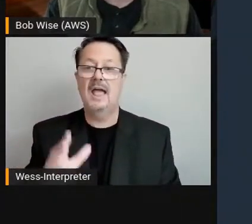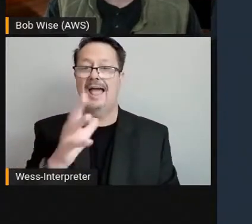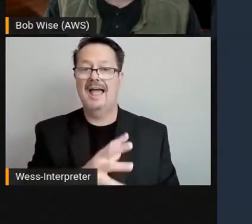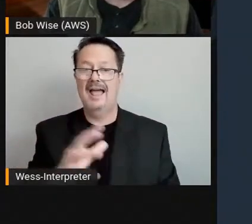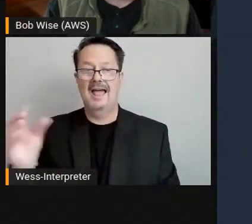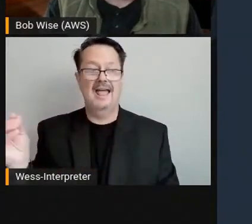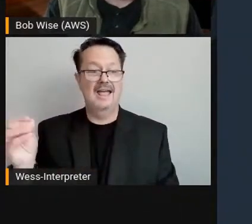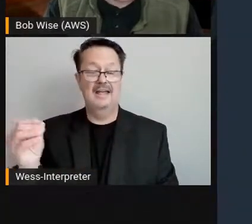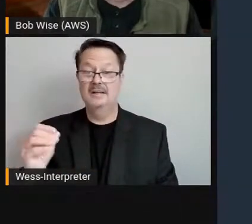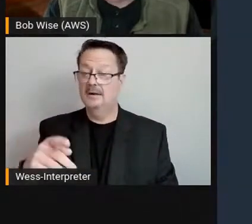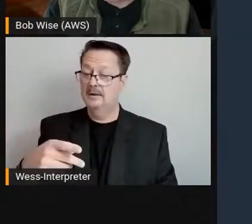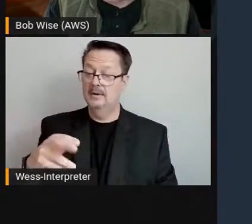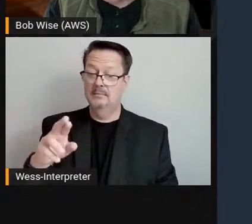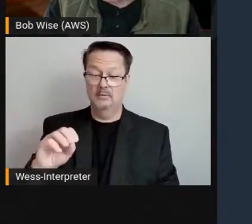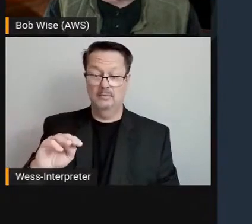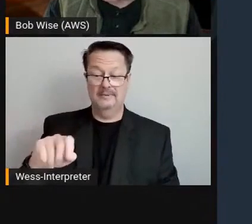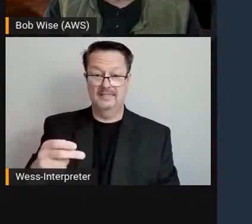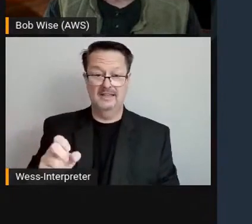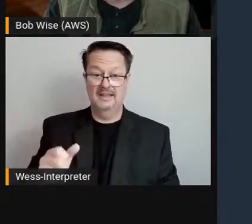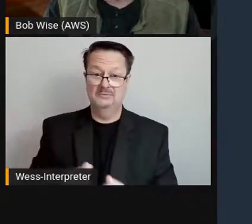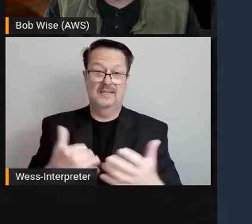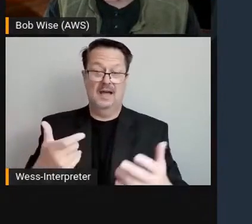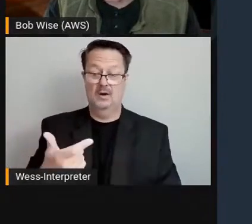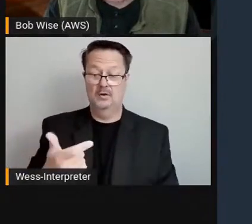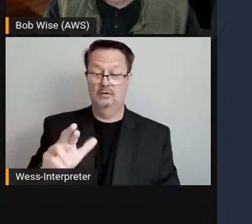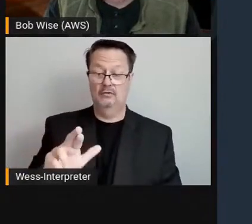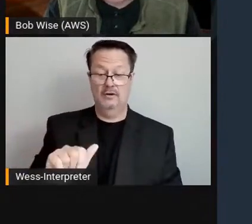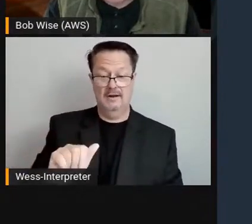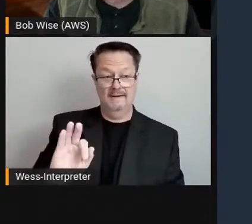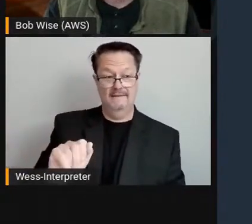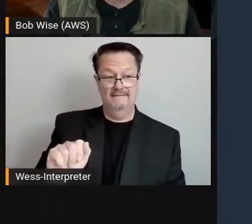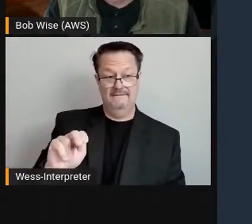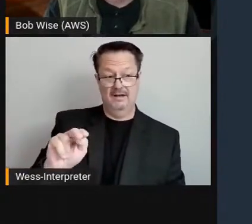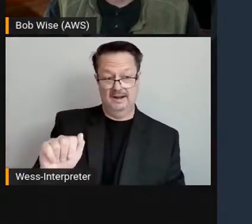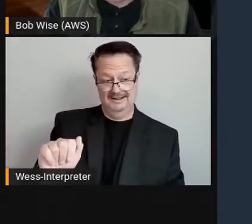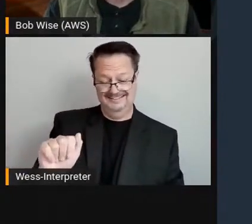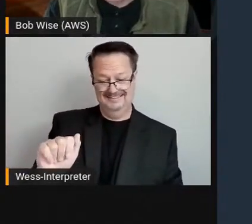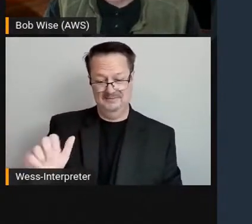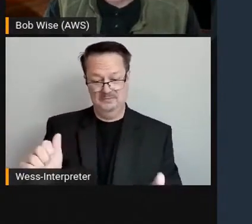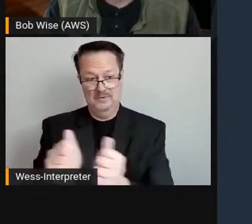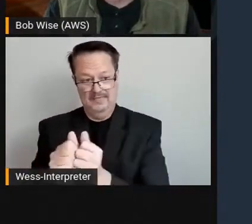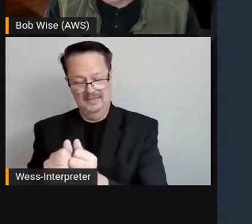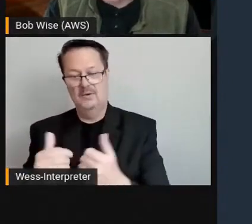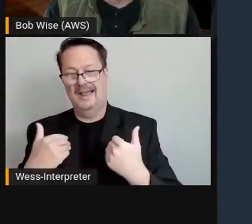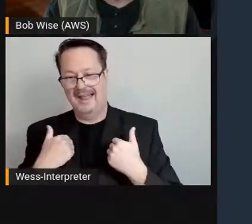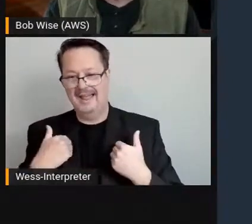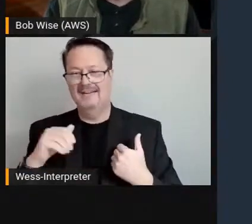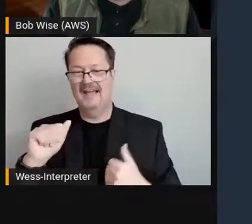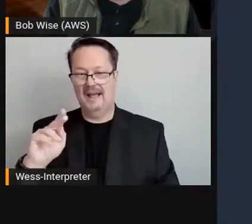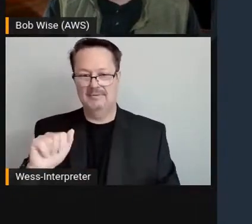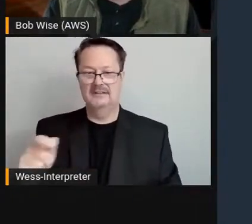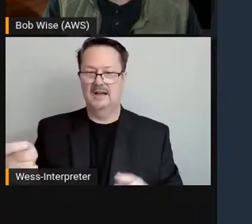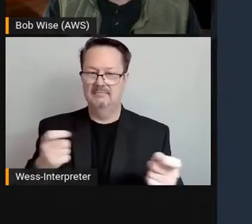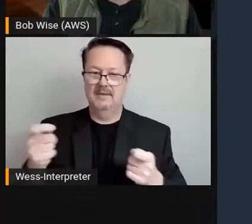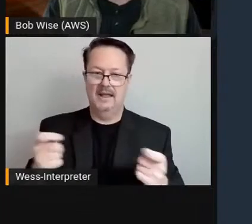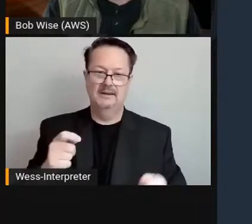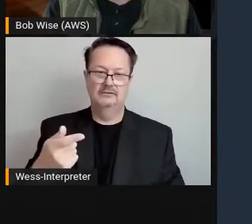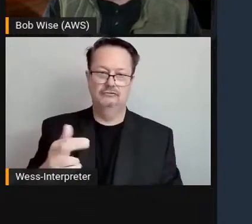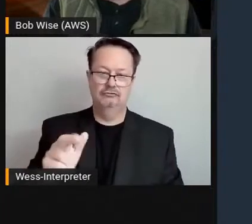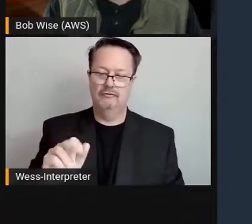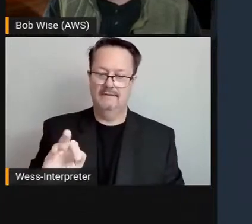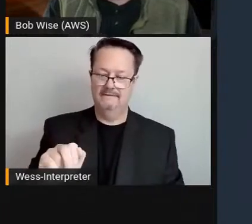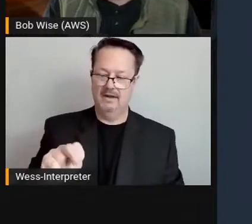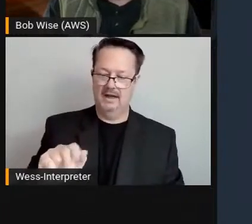And what's little Prometheus without some Grafana to go with it? So we also have Amazon Managed Grafana as a